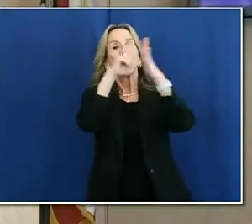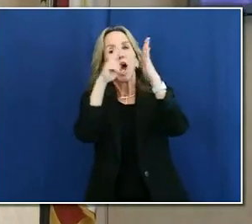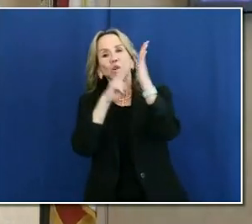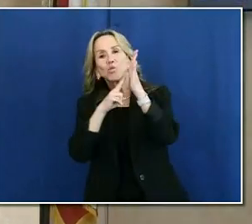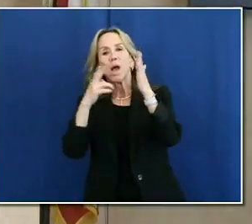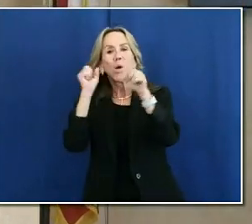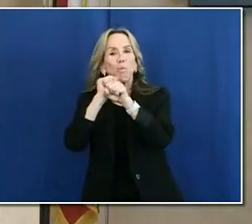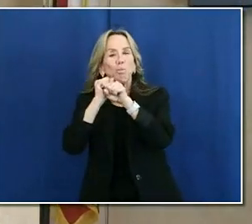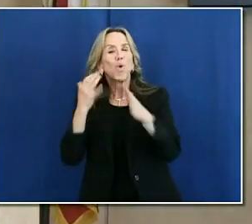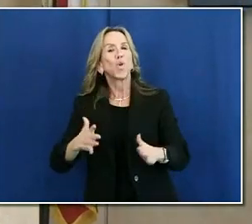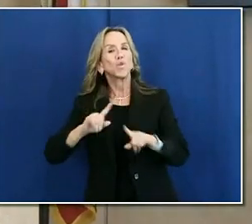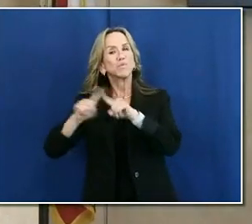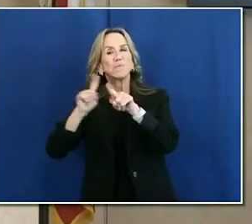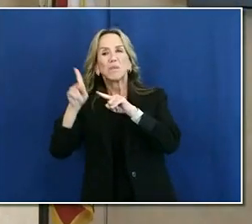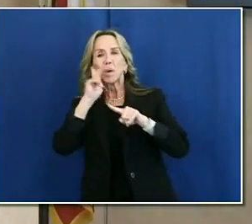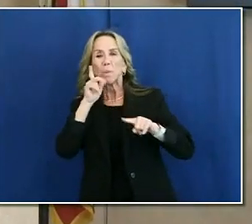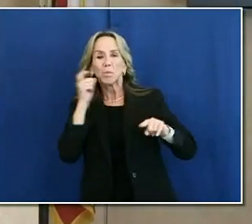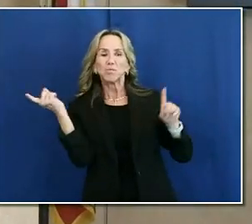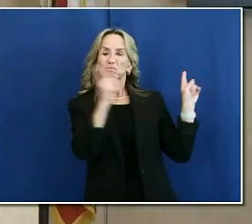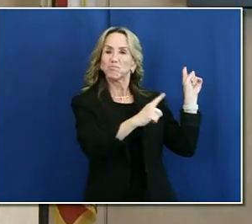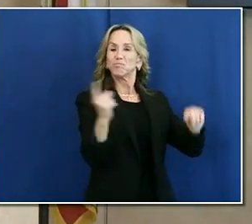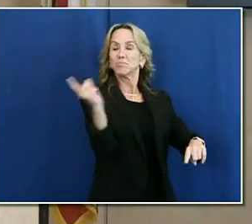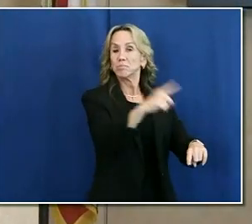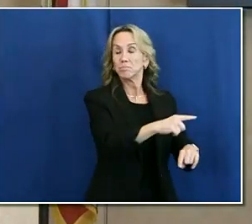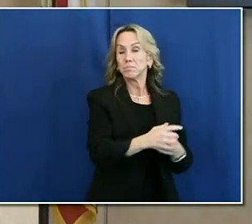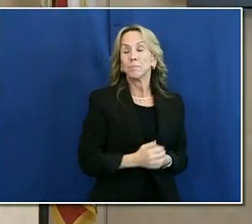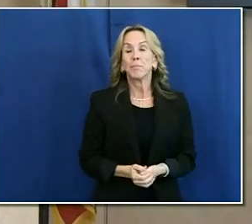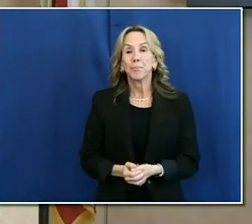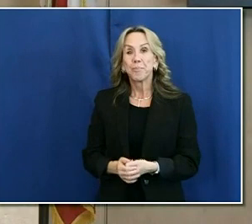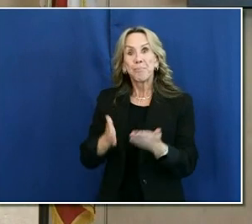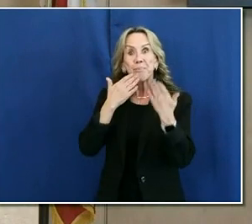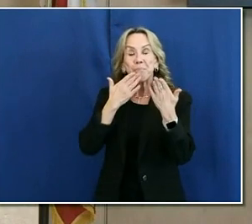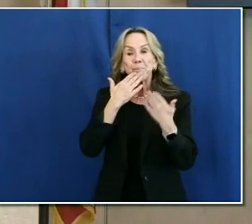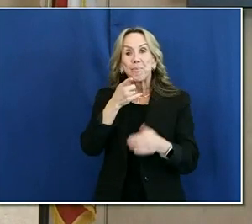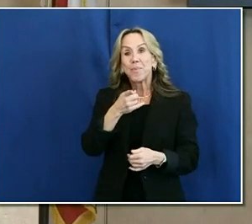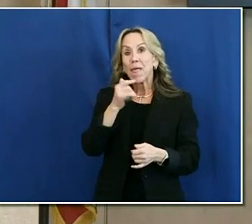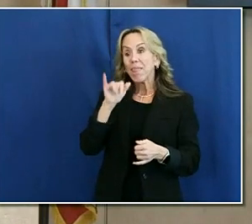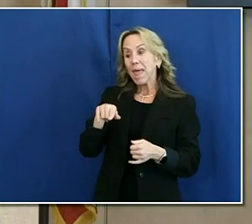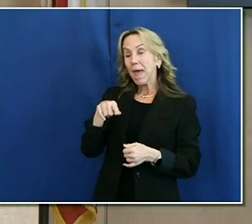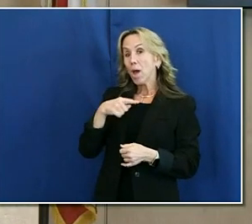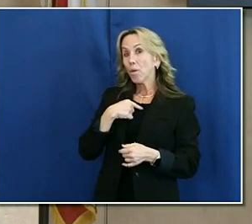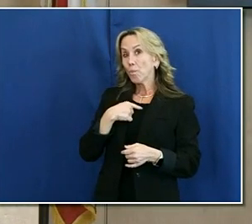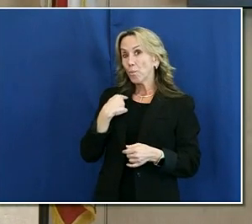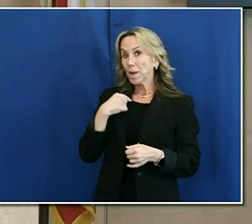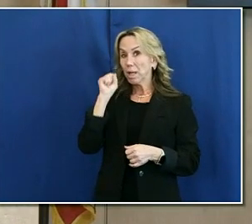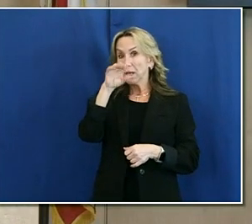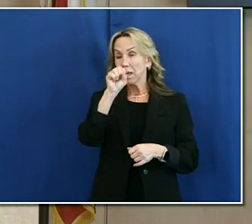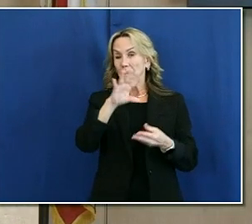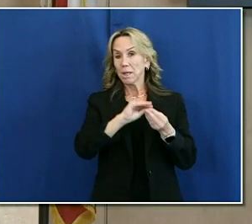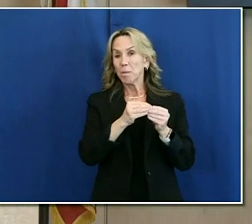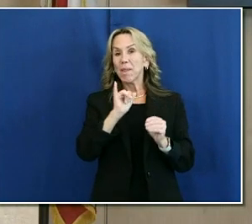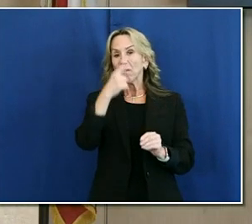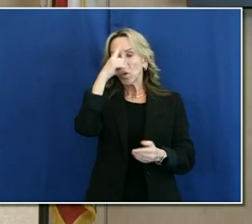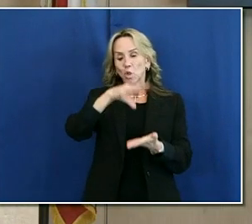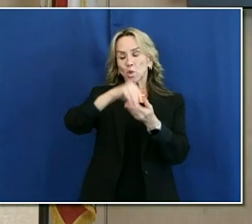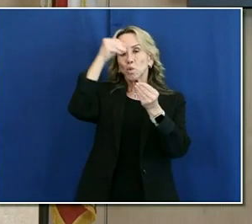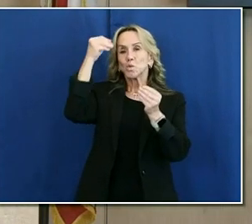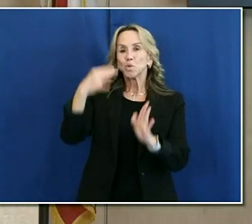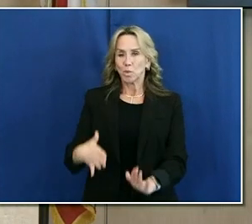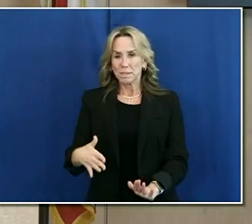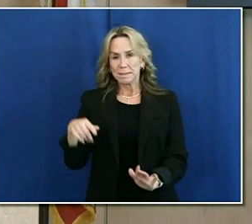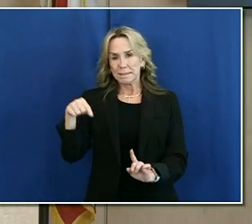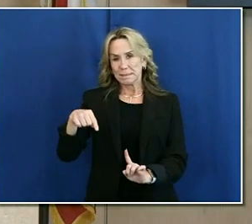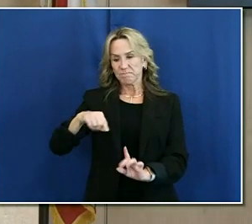Thanks for that question, Paul. The cases that we are describing are students, and it's a little quick